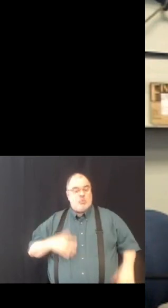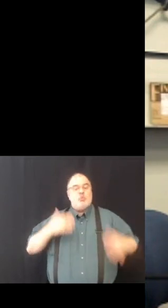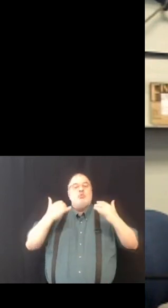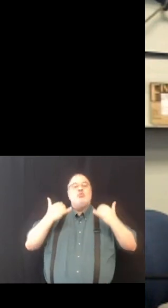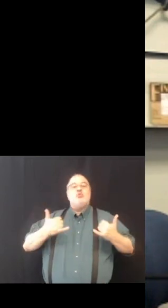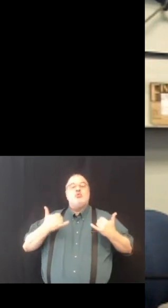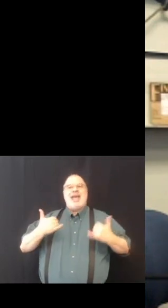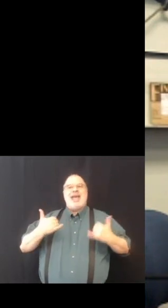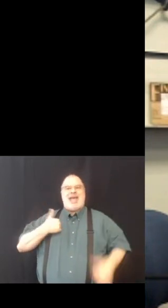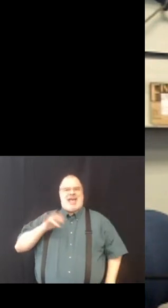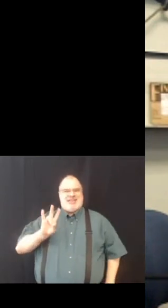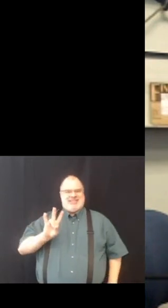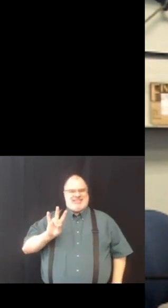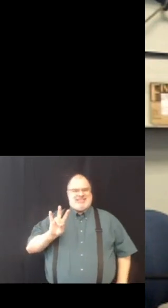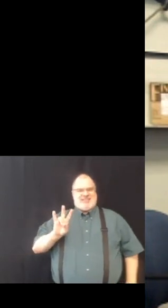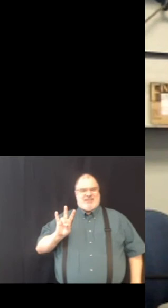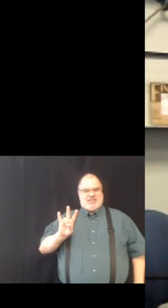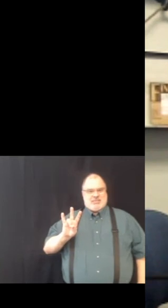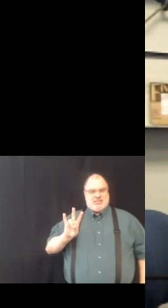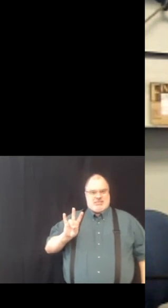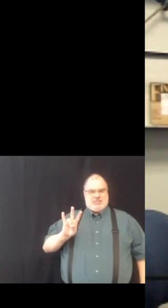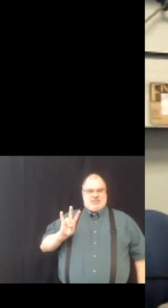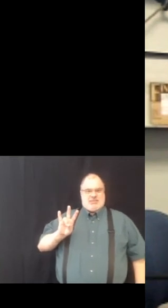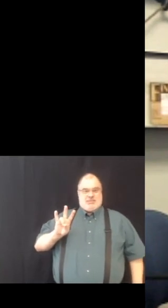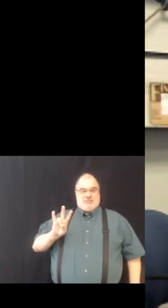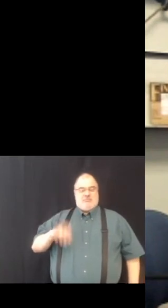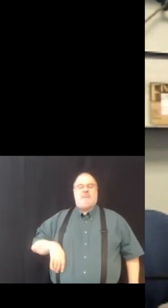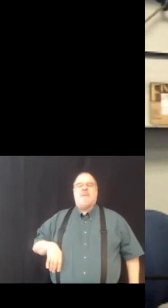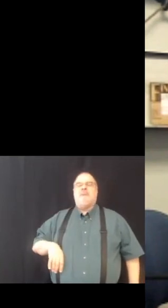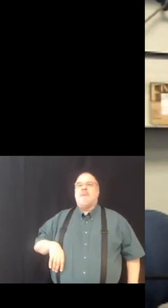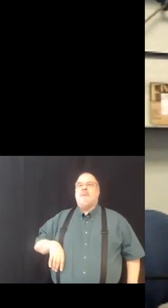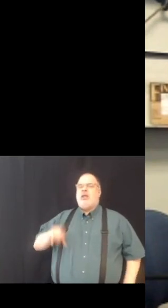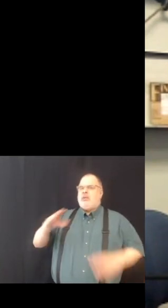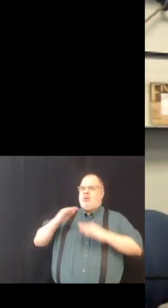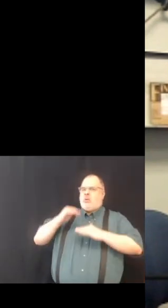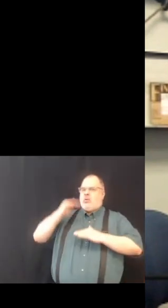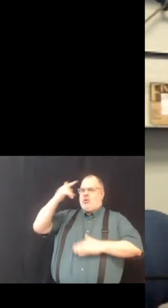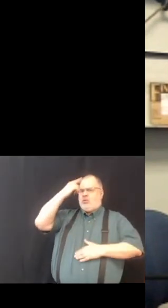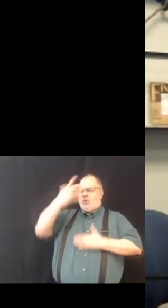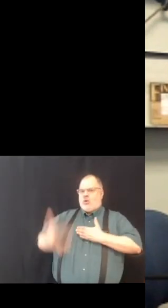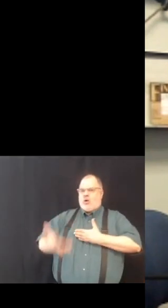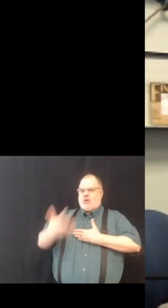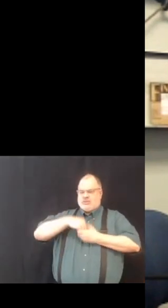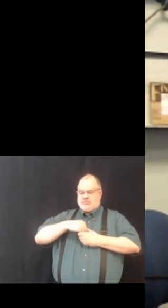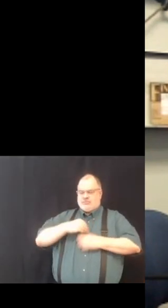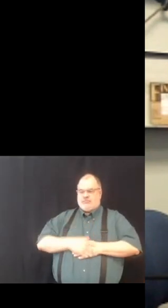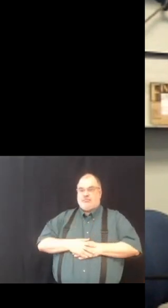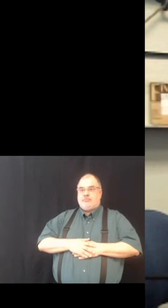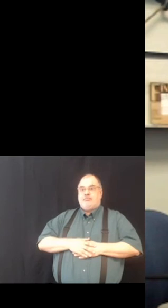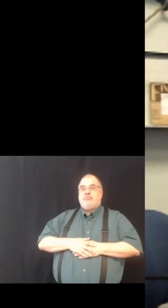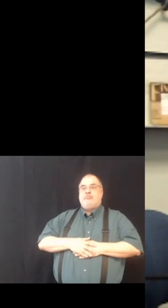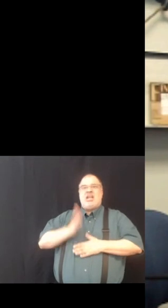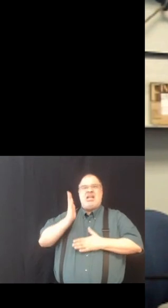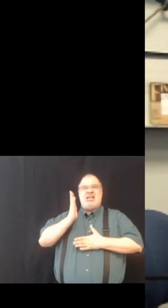employ 7 out of the 11-member workforce. They go above and beyond for the autistic community. They hire people that some would